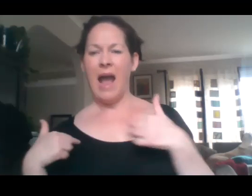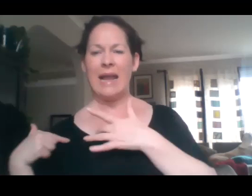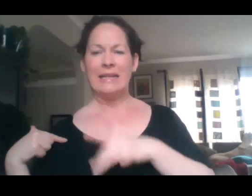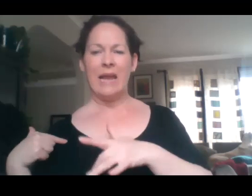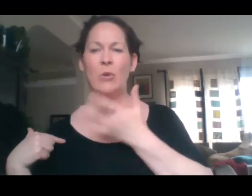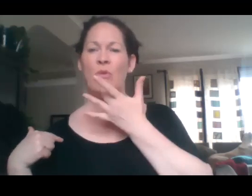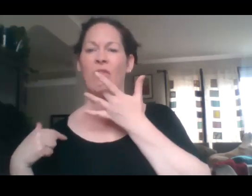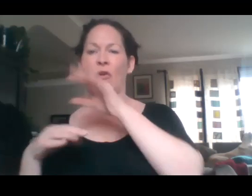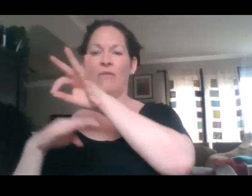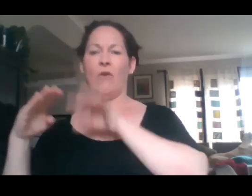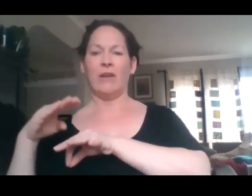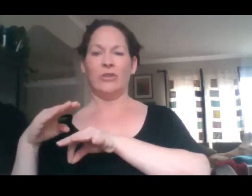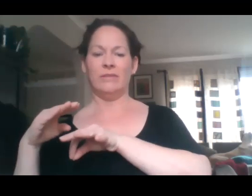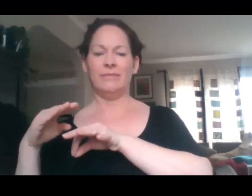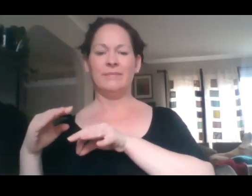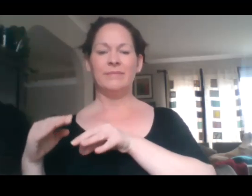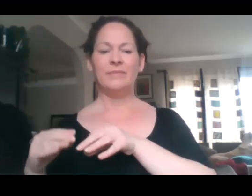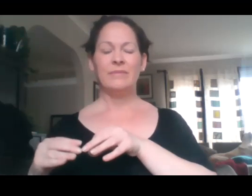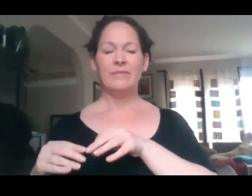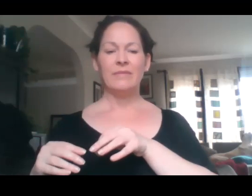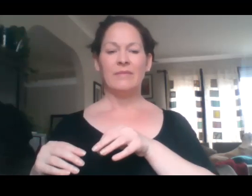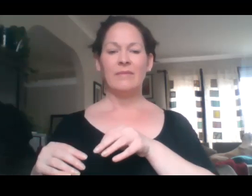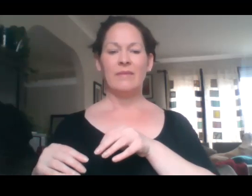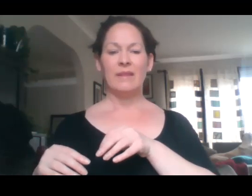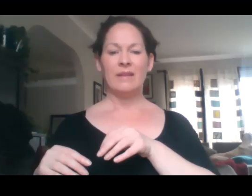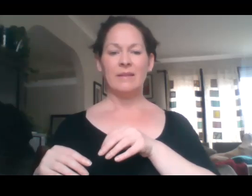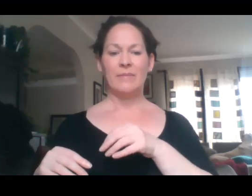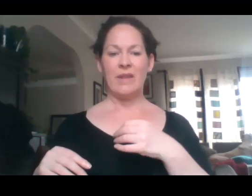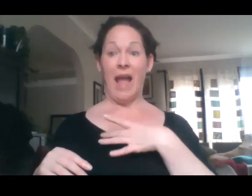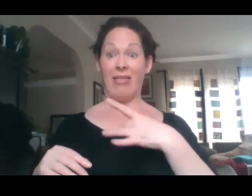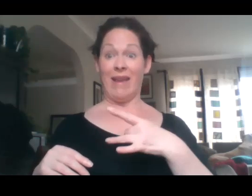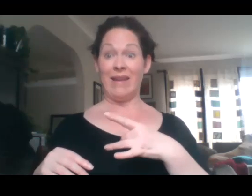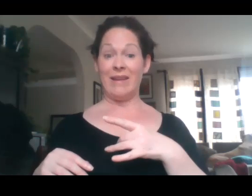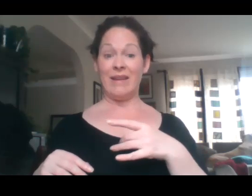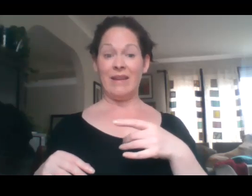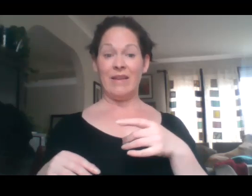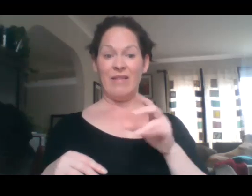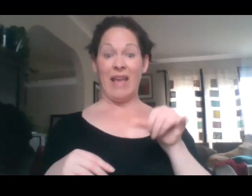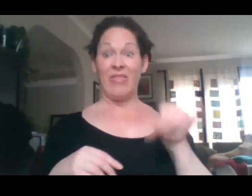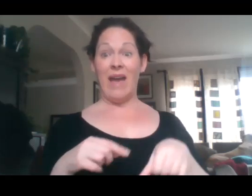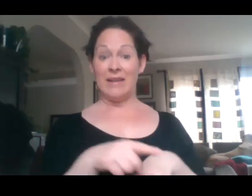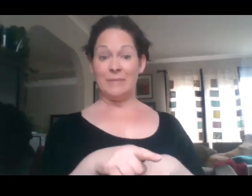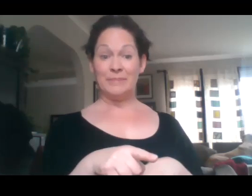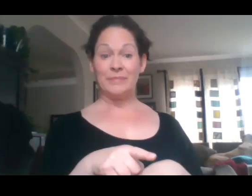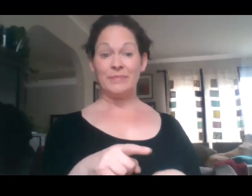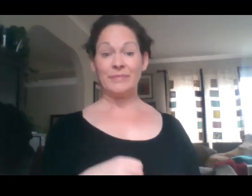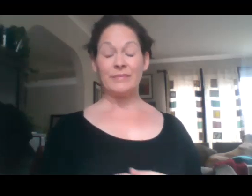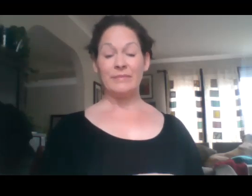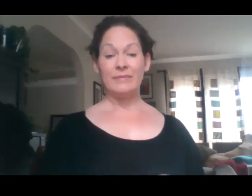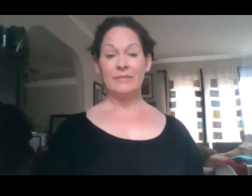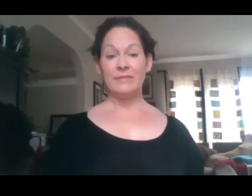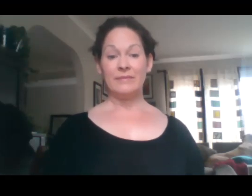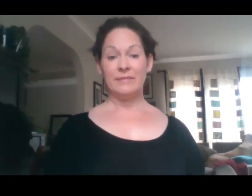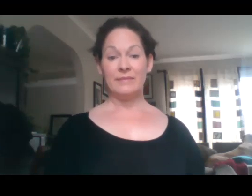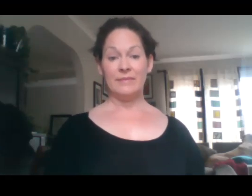the fractional expression, and I like fractional powers because instead of saying the square root of x